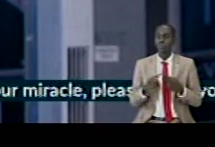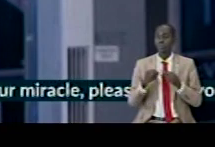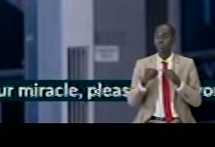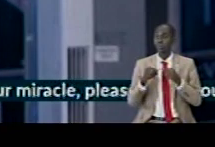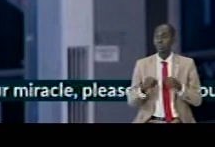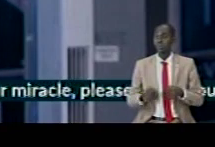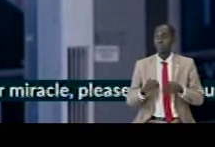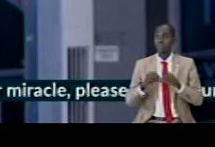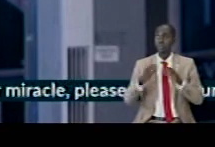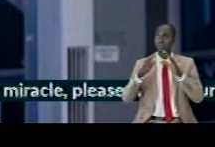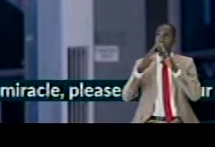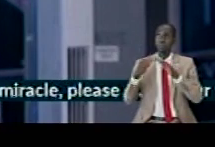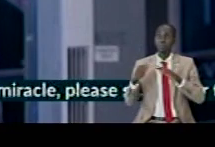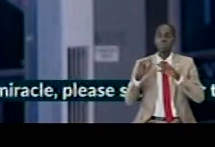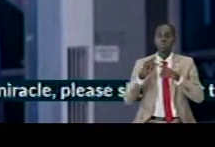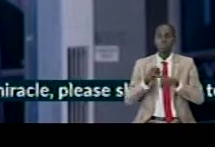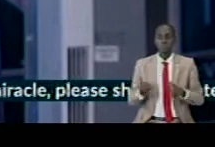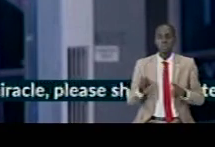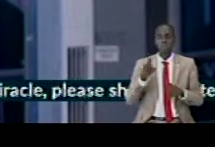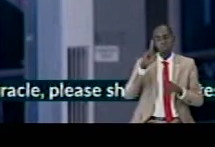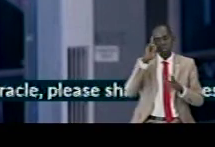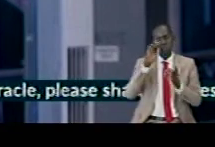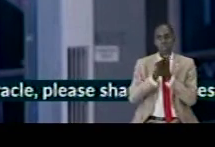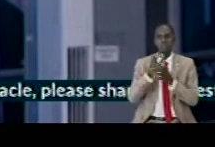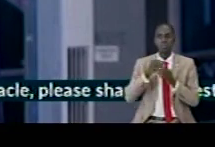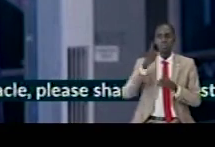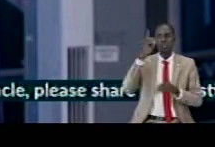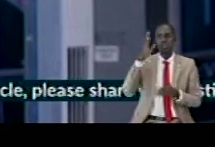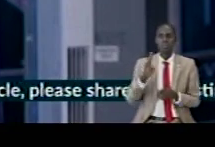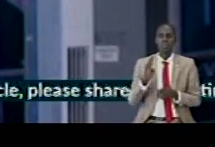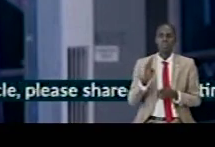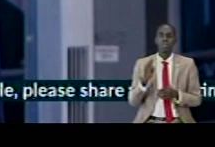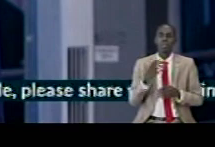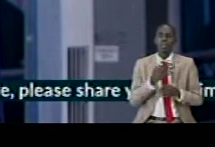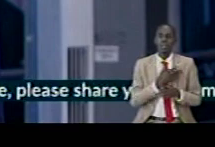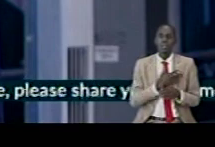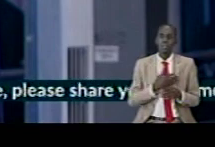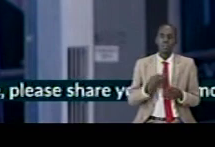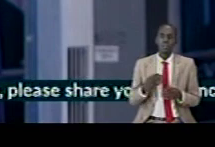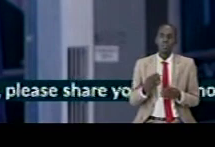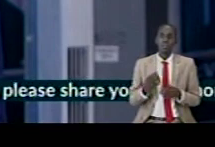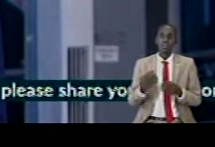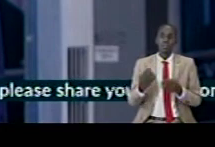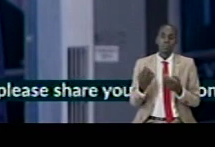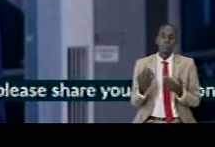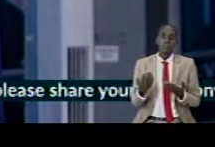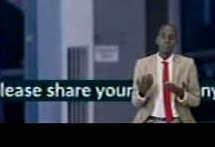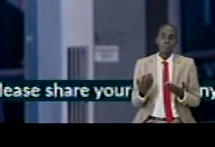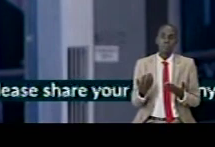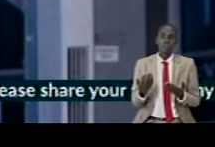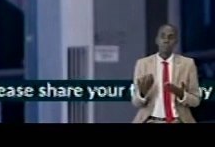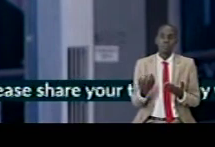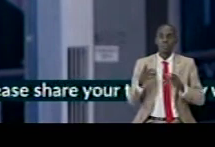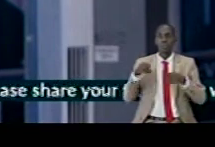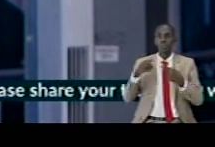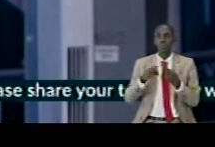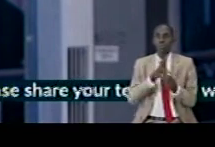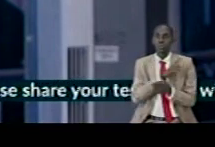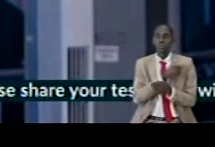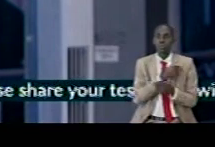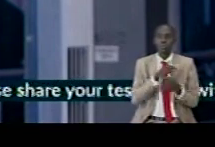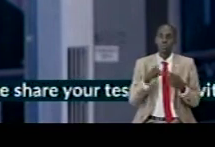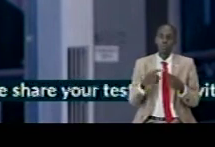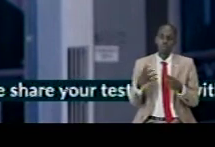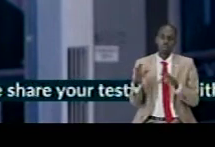said, I believe God. I asked the doctor one day, because I went to the hospital, they took the x-ray, and they said I was having